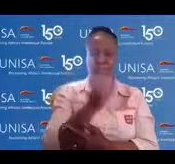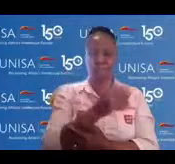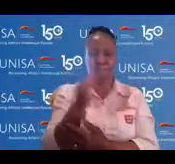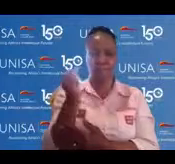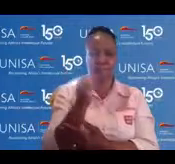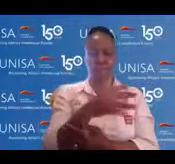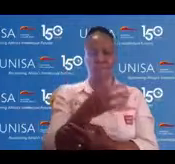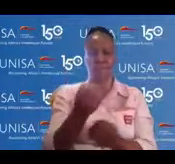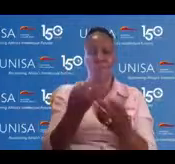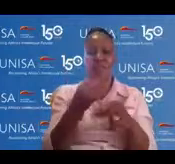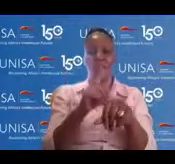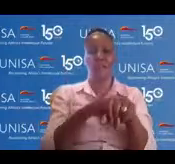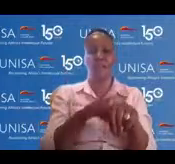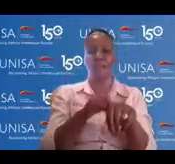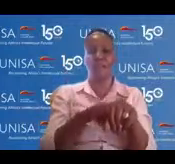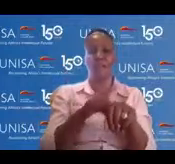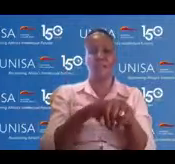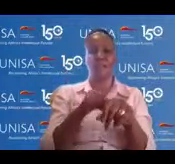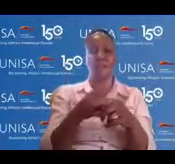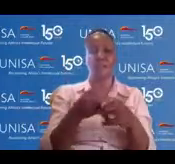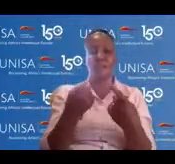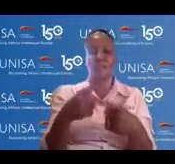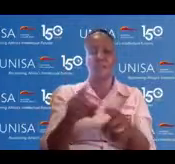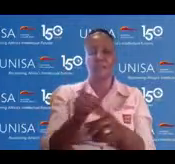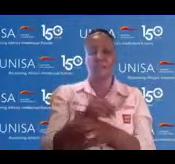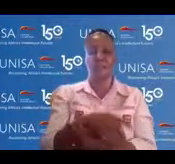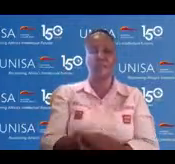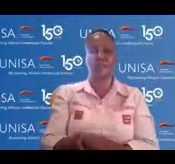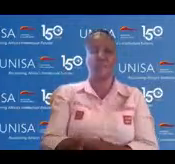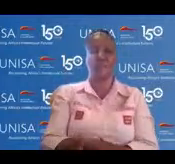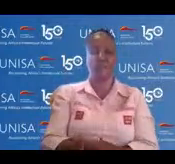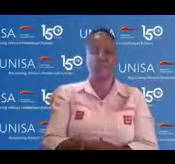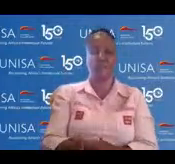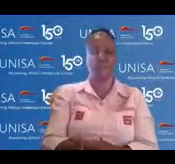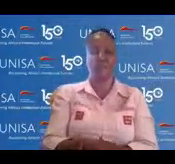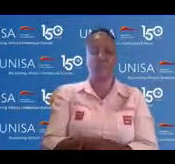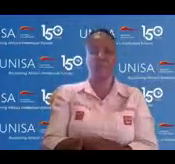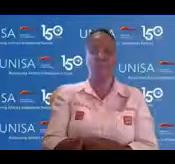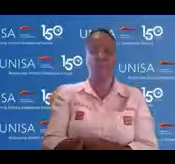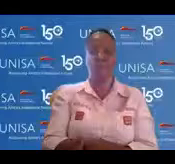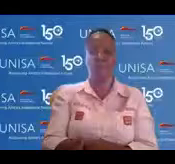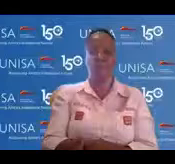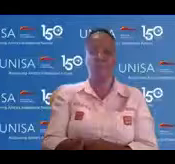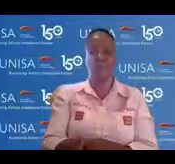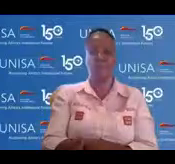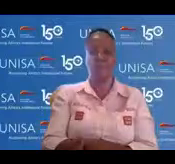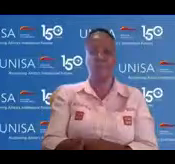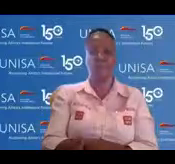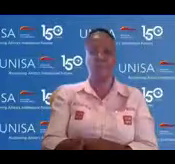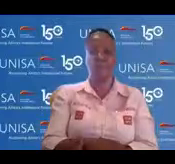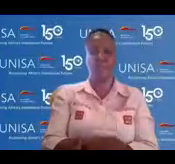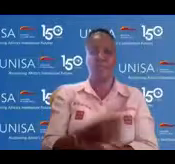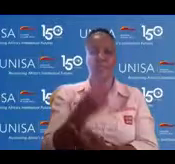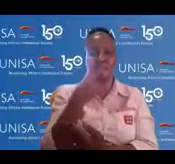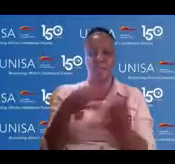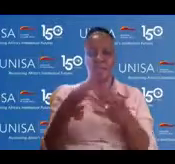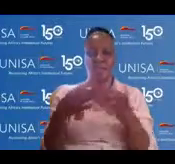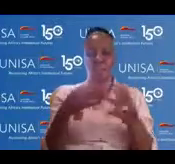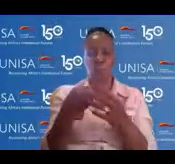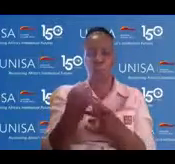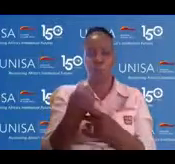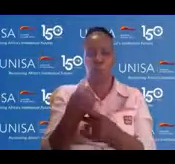That's definitely coming through quite a lot. Let's do a quick refresh and see if anyone else has answered. There we